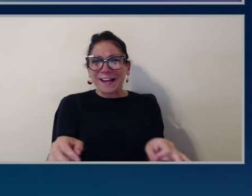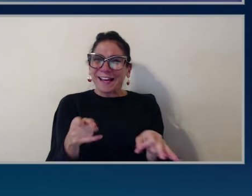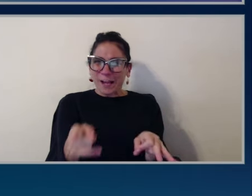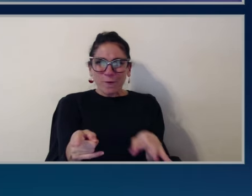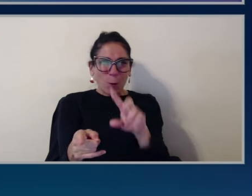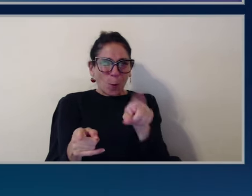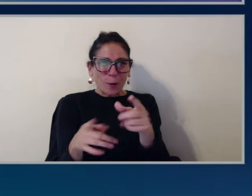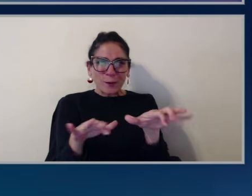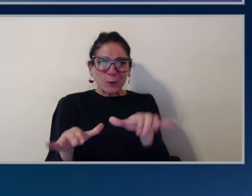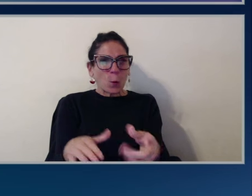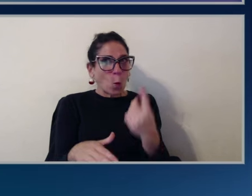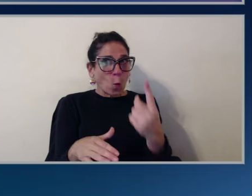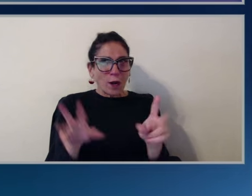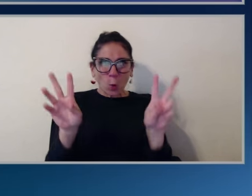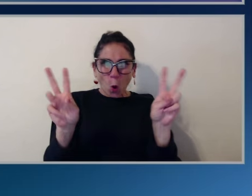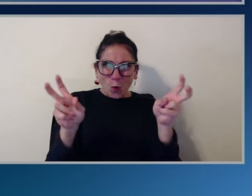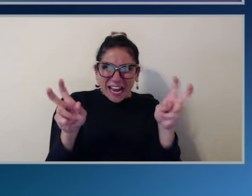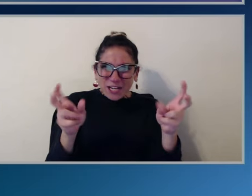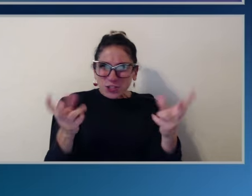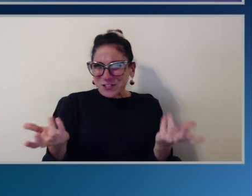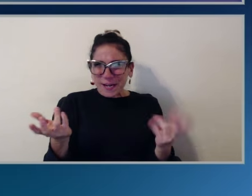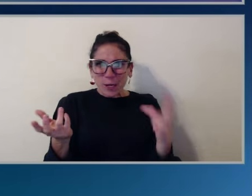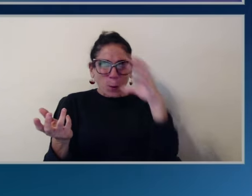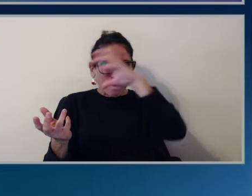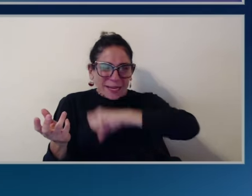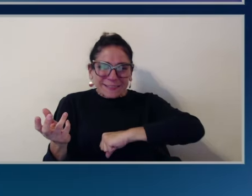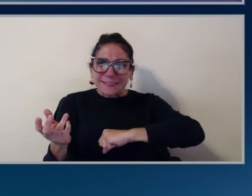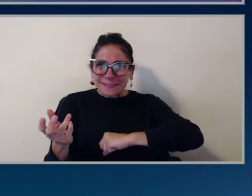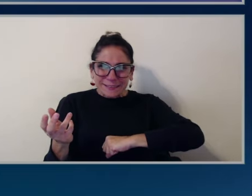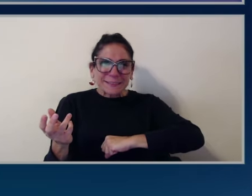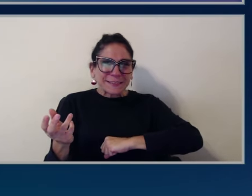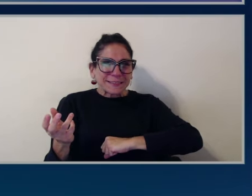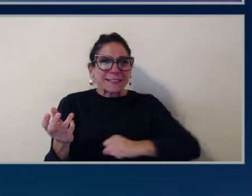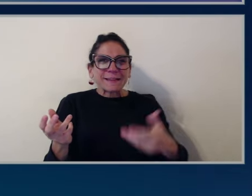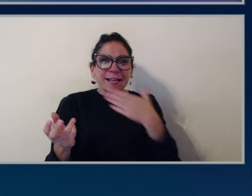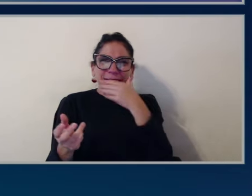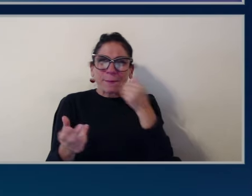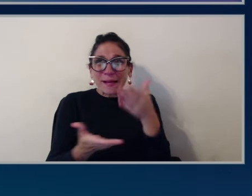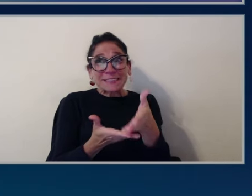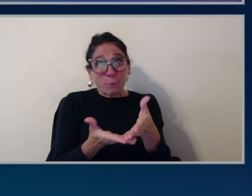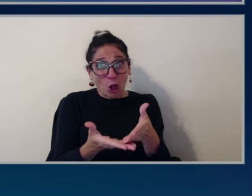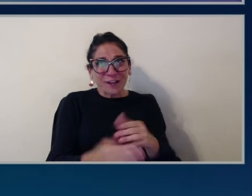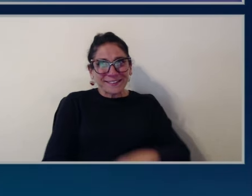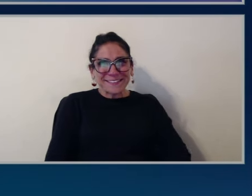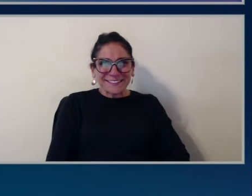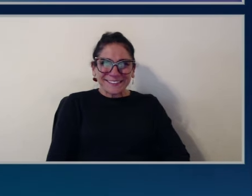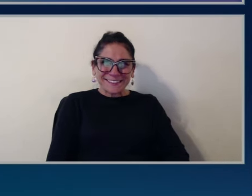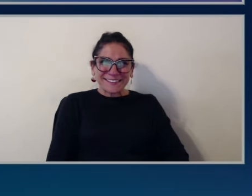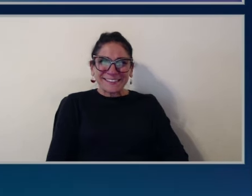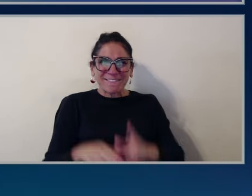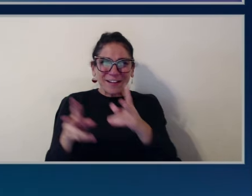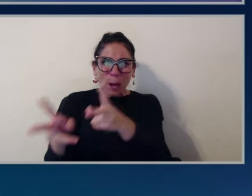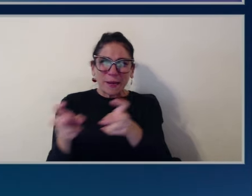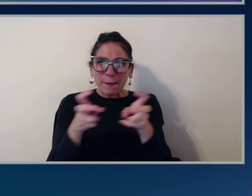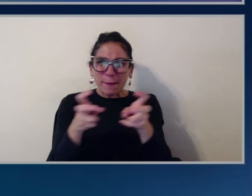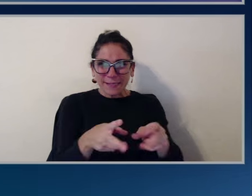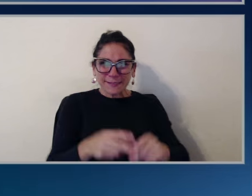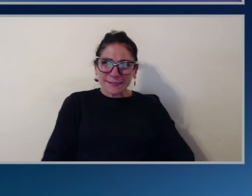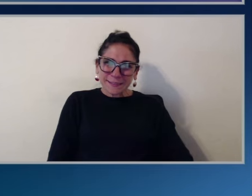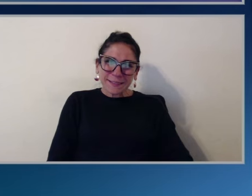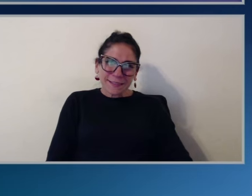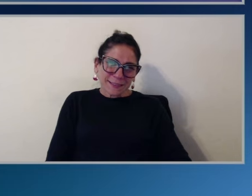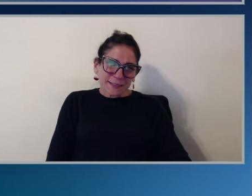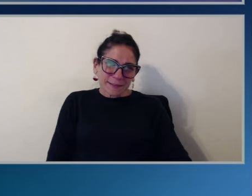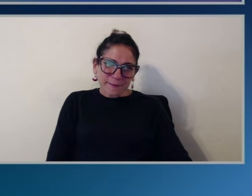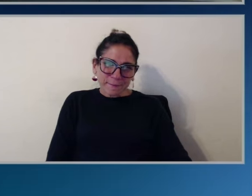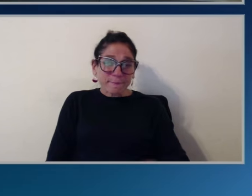one quotation. Yeah, if you miss a. Also, the best part of. Yeah. Copying so and now it worked. Look